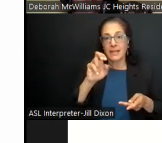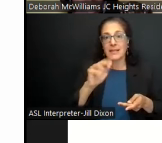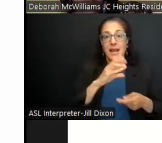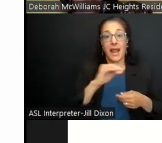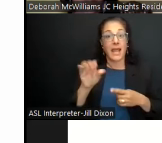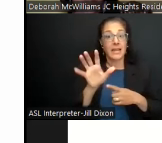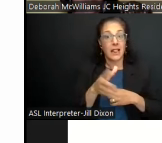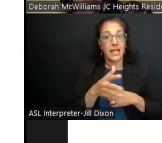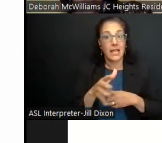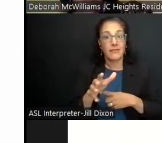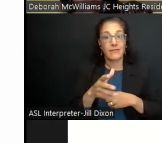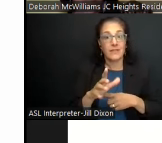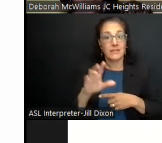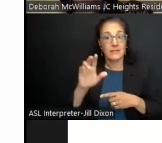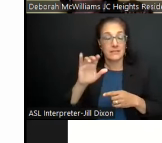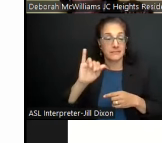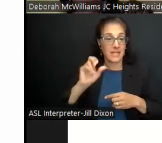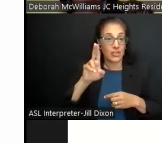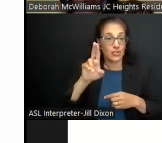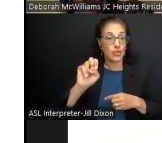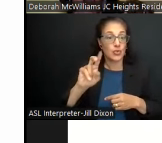that Deborah was just talking about.